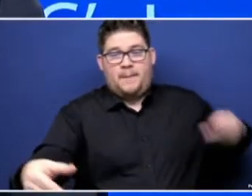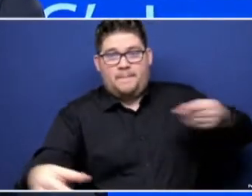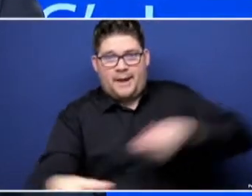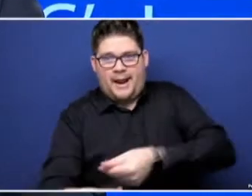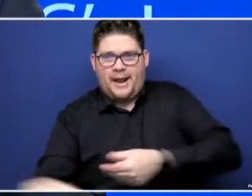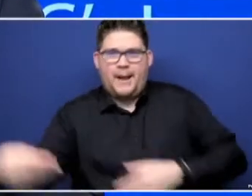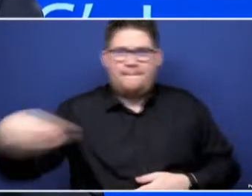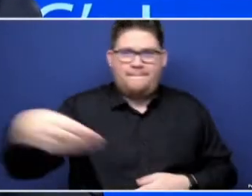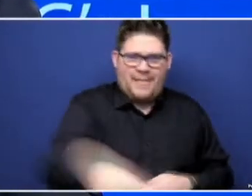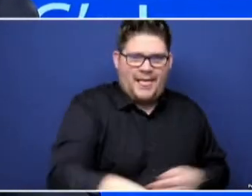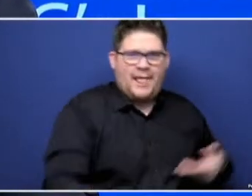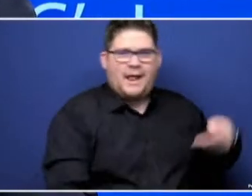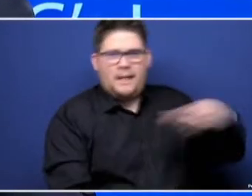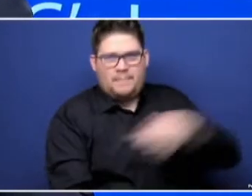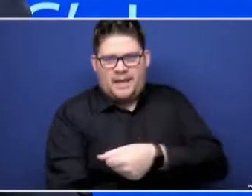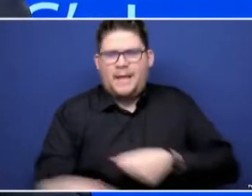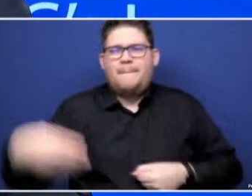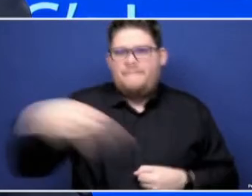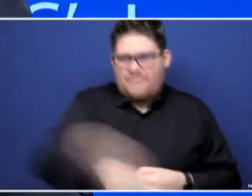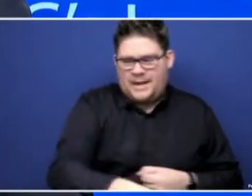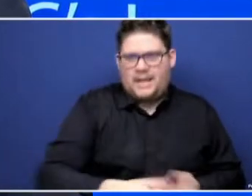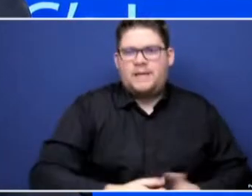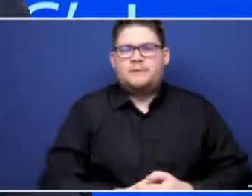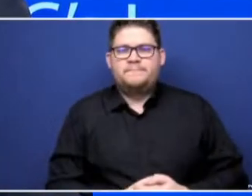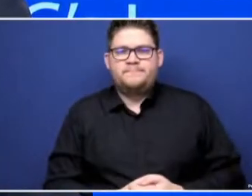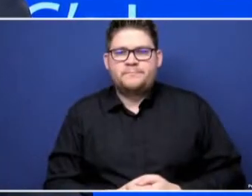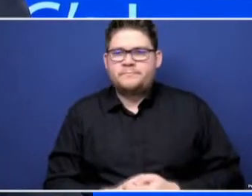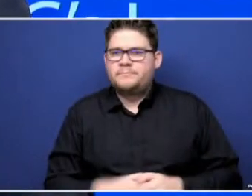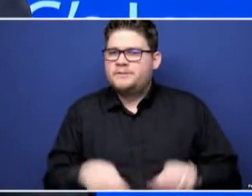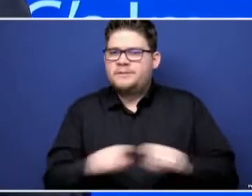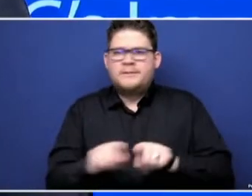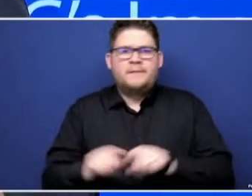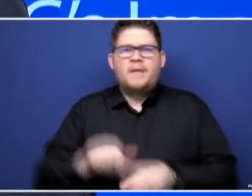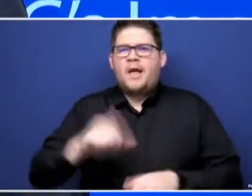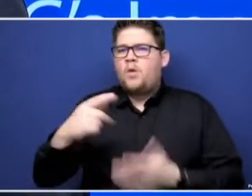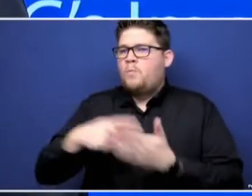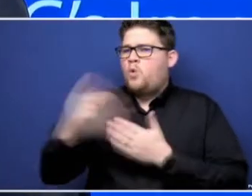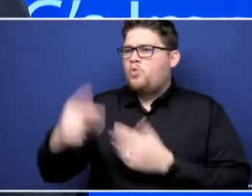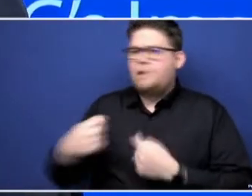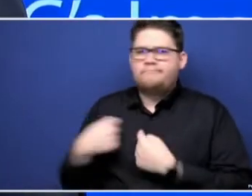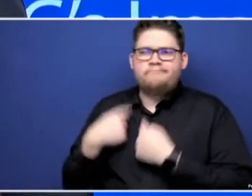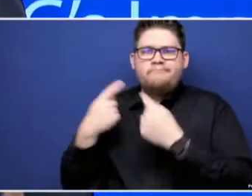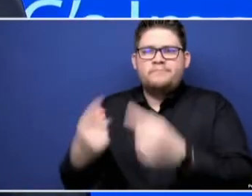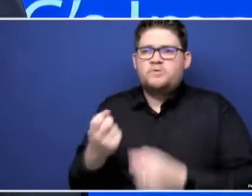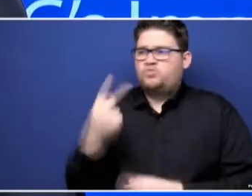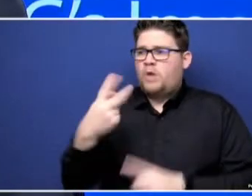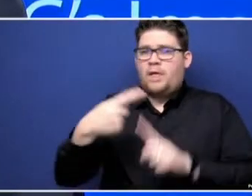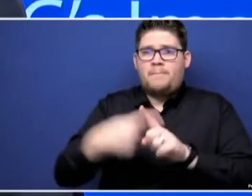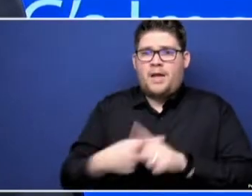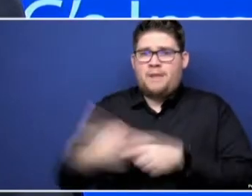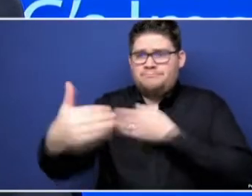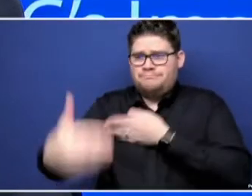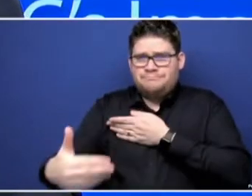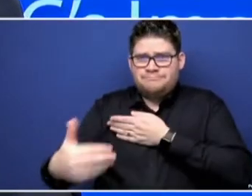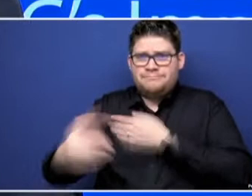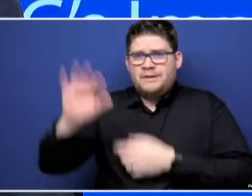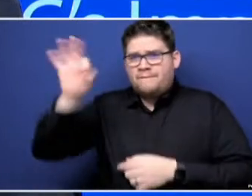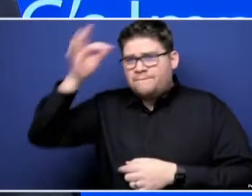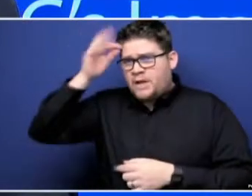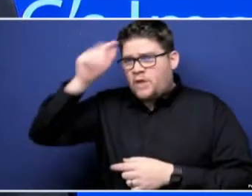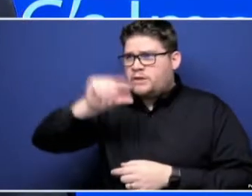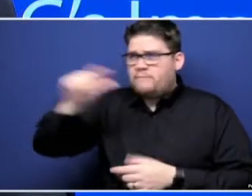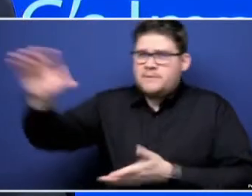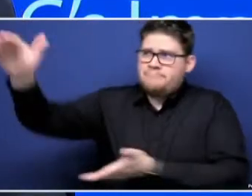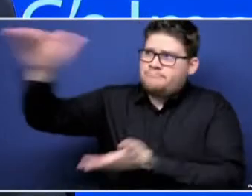been doing that for the past 12 months when it became abundantly clear that Canada, not just British Columbia, Canada no longer had capacity